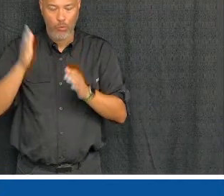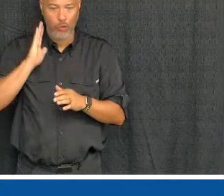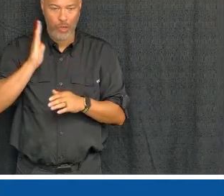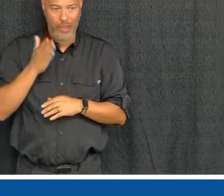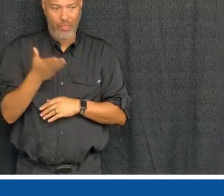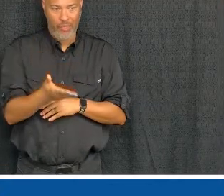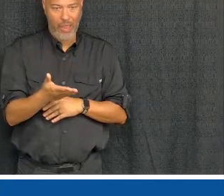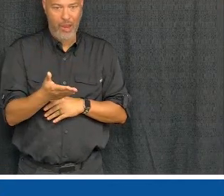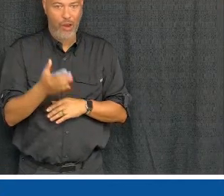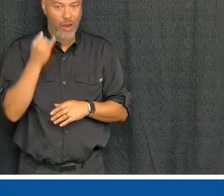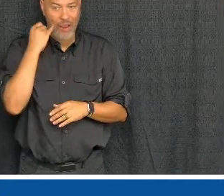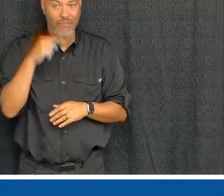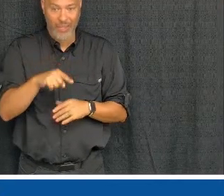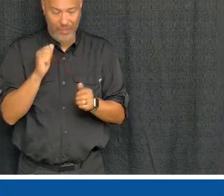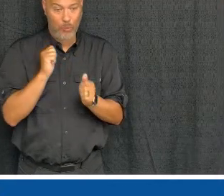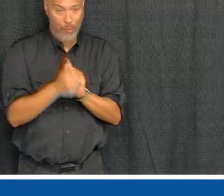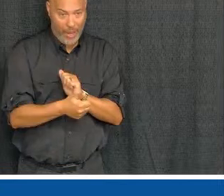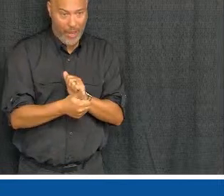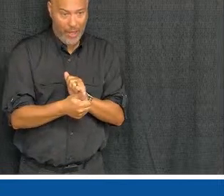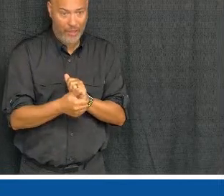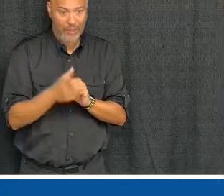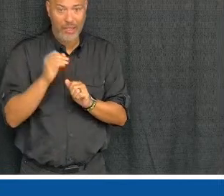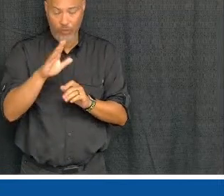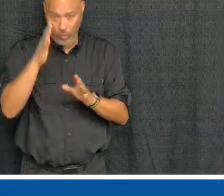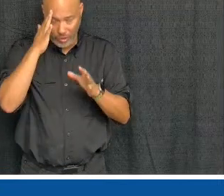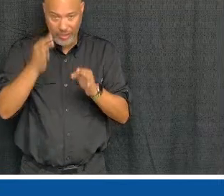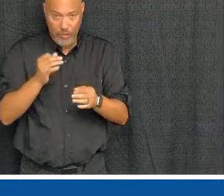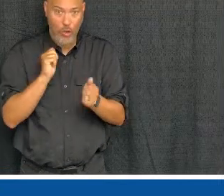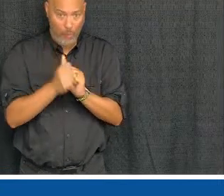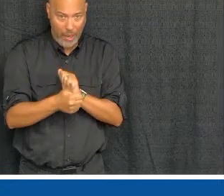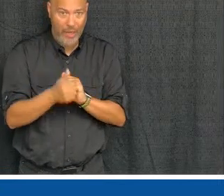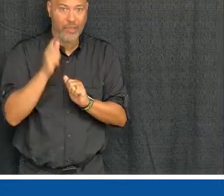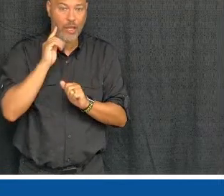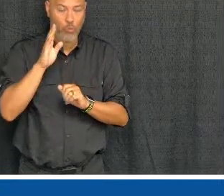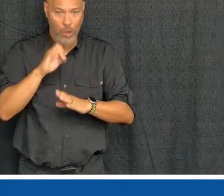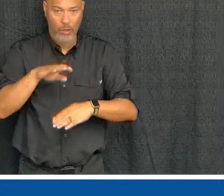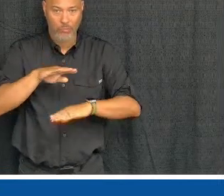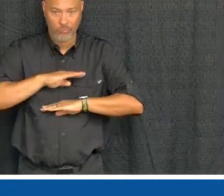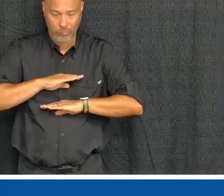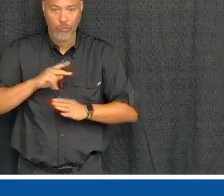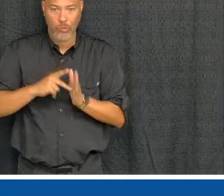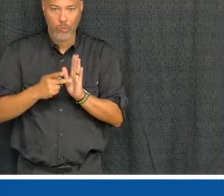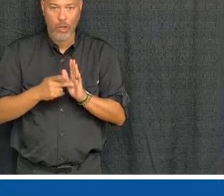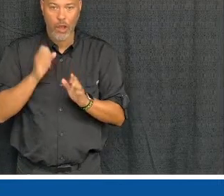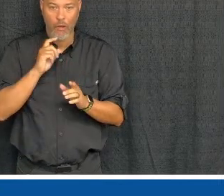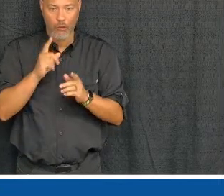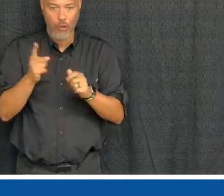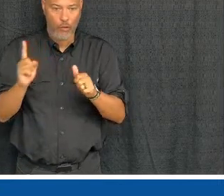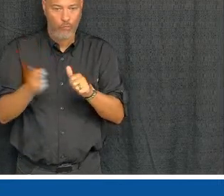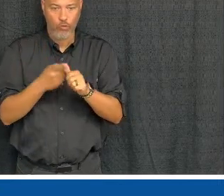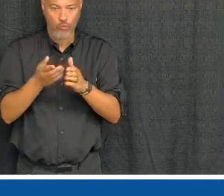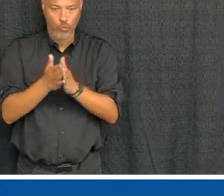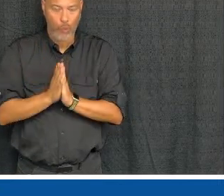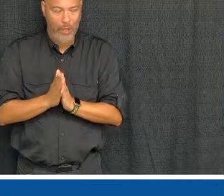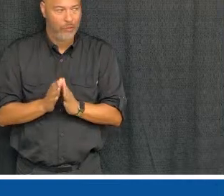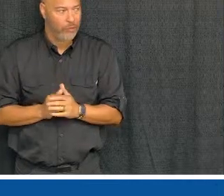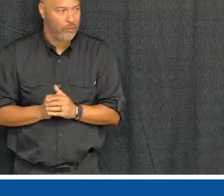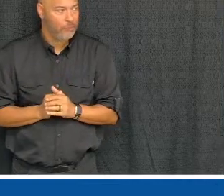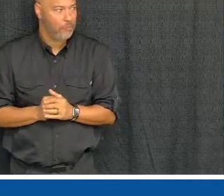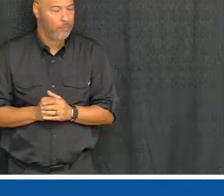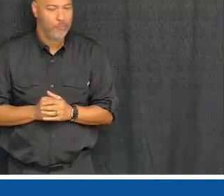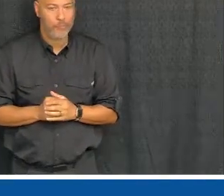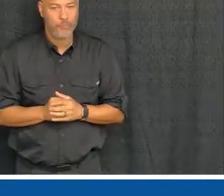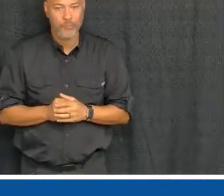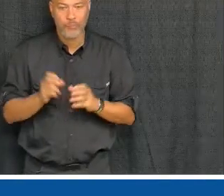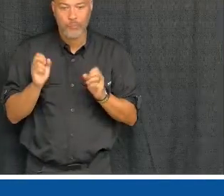So if this does pass, and it is your decision to pass it, it does meet the intent of the original request. Okay, thank you.